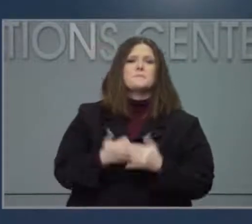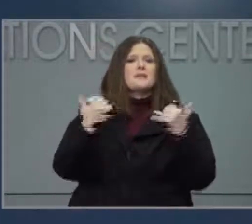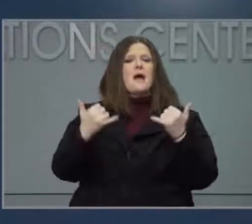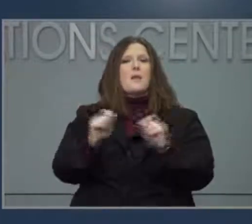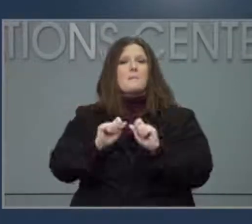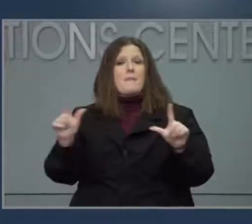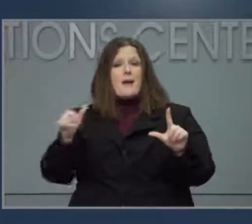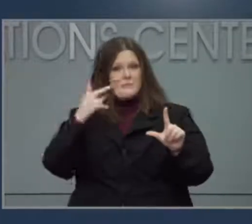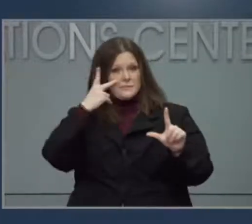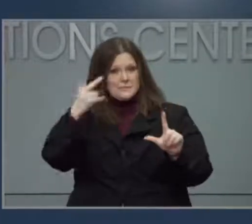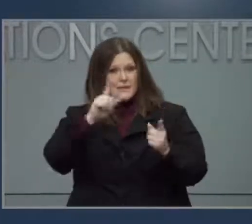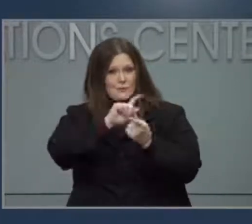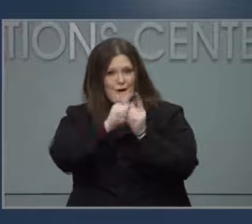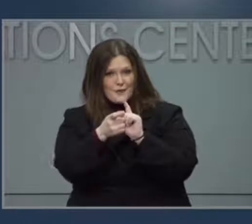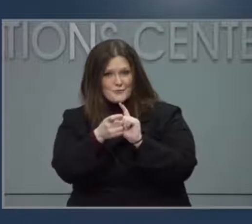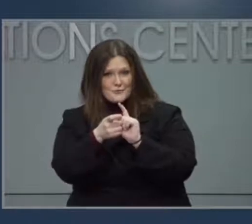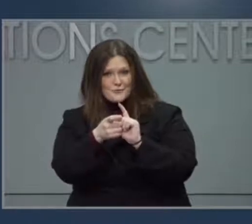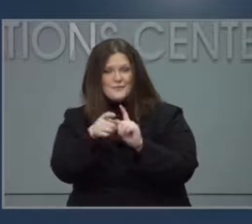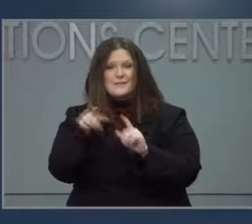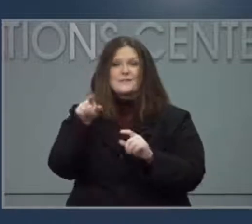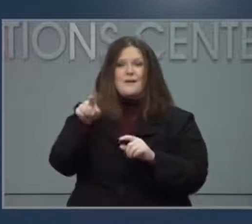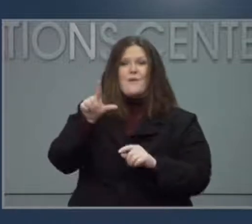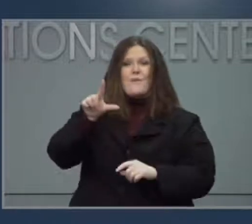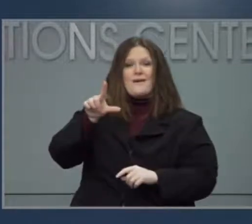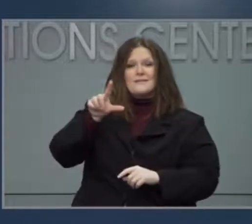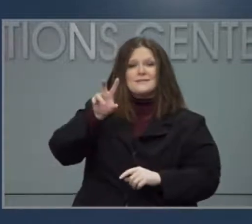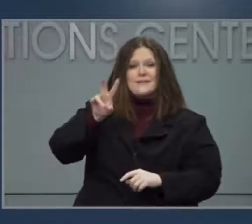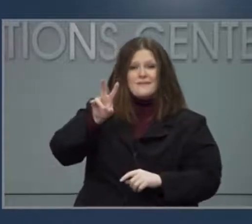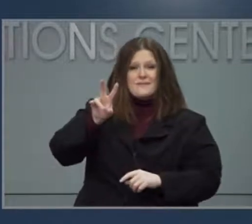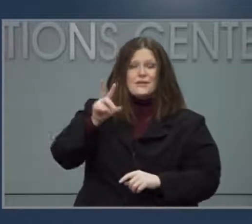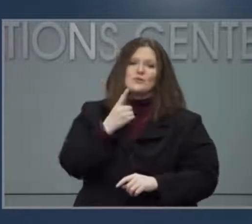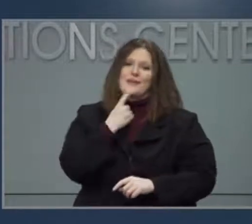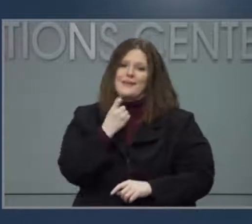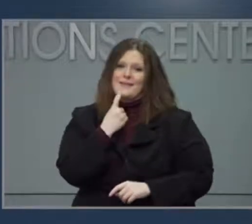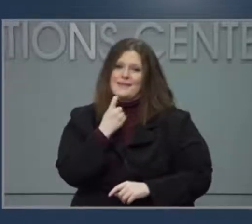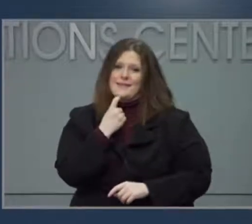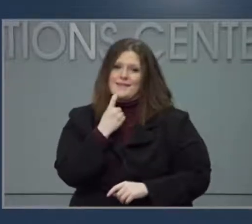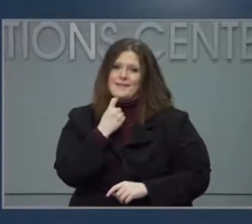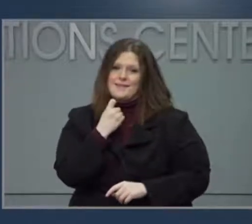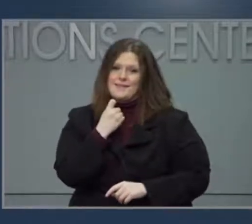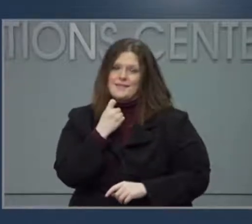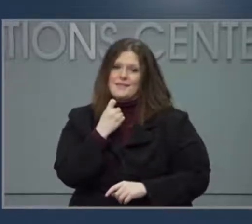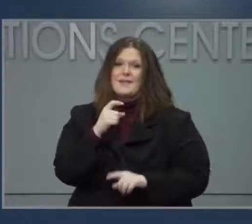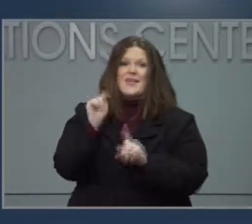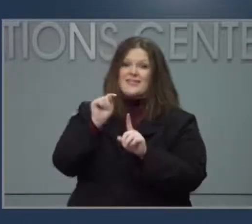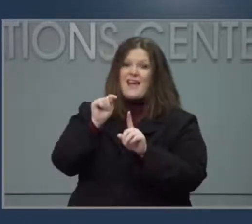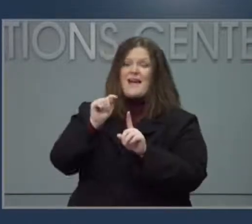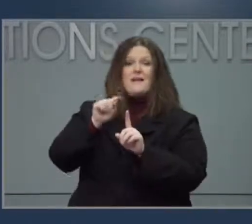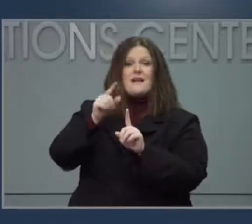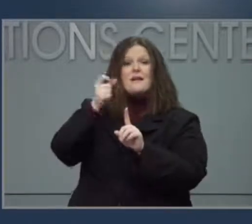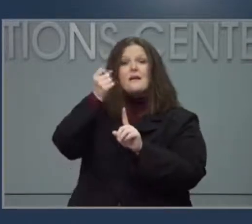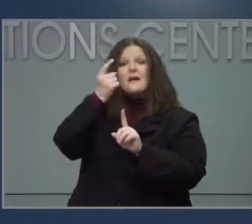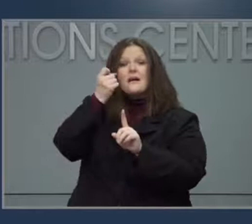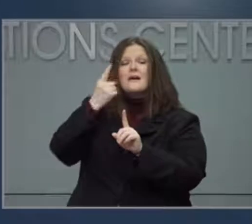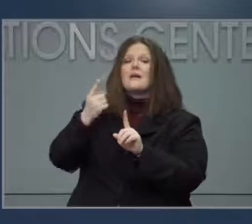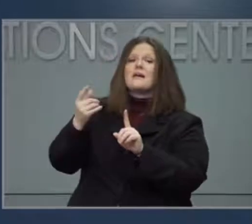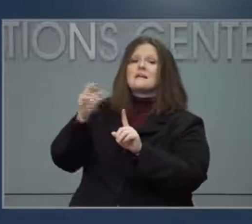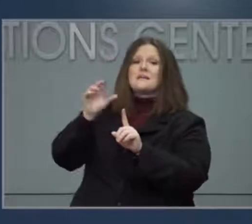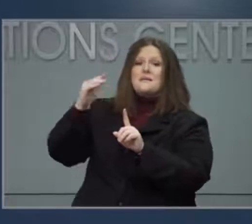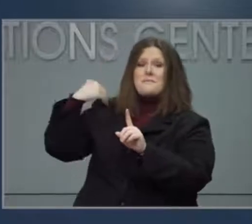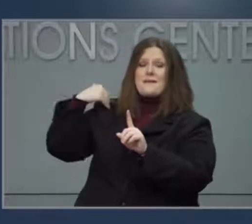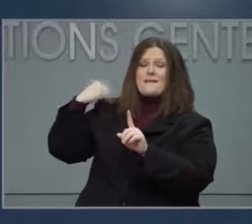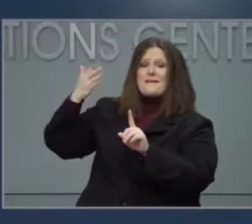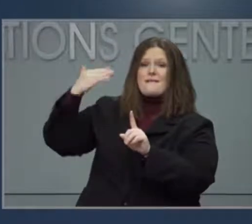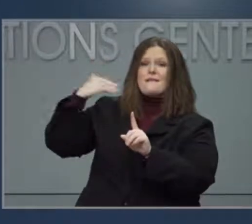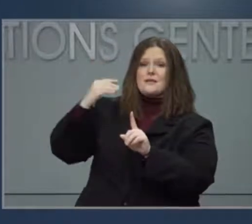see good progress. 27 counties are red with critical spread, but that's down from 61 counties that